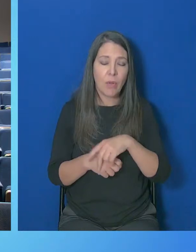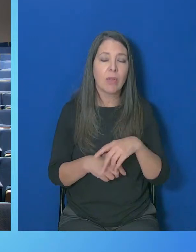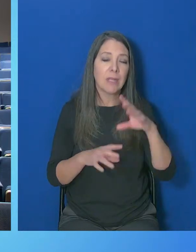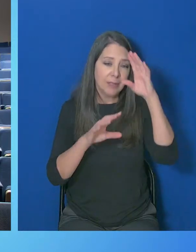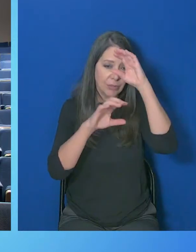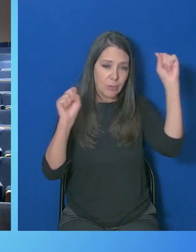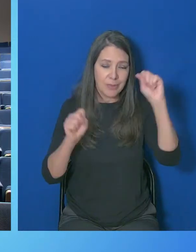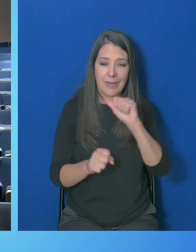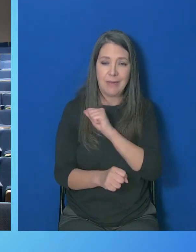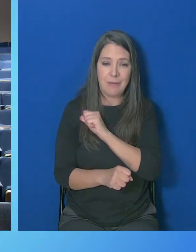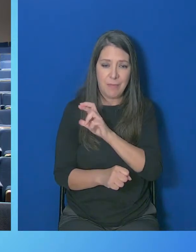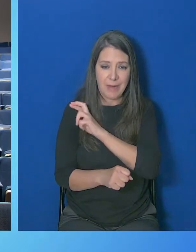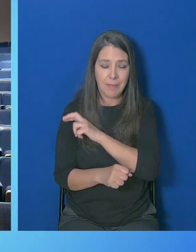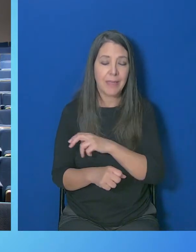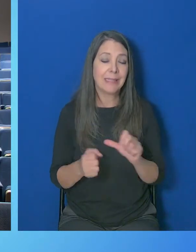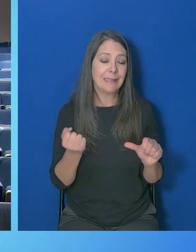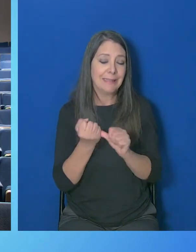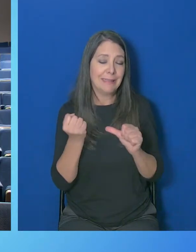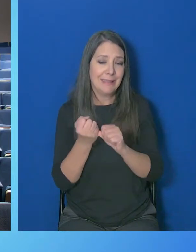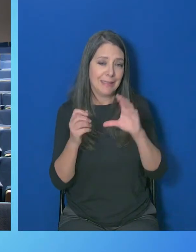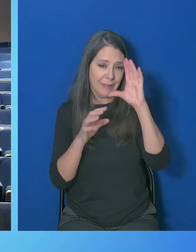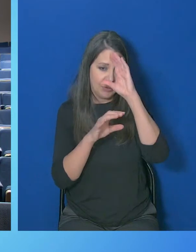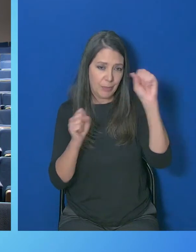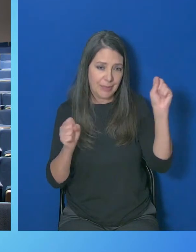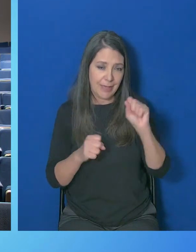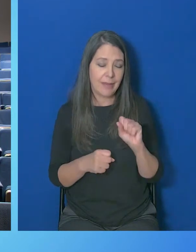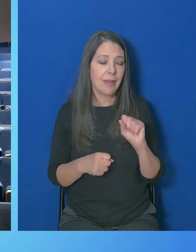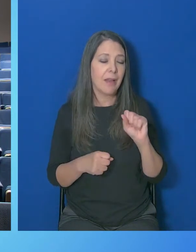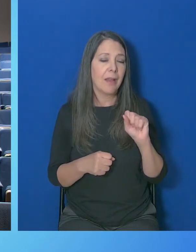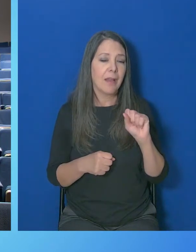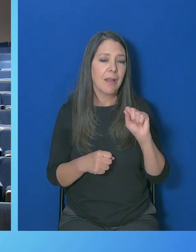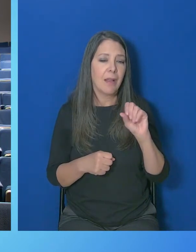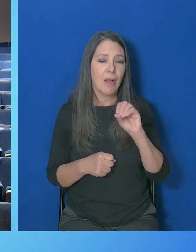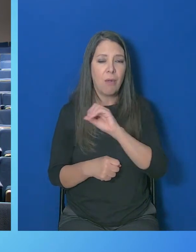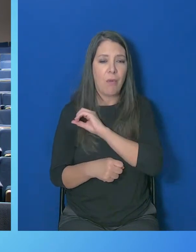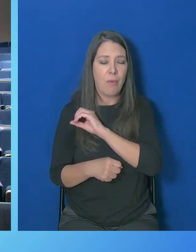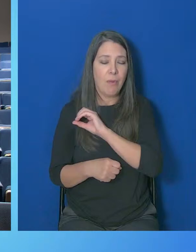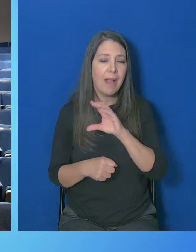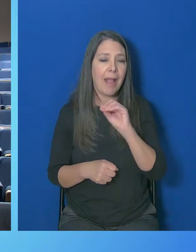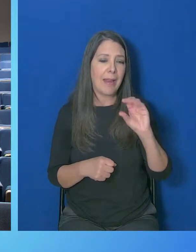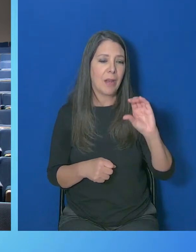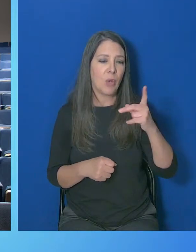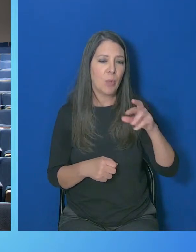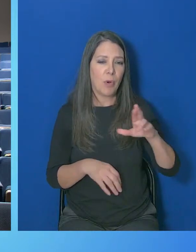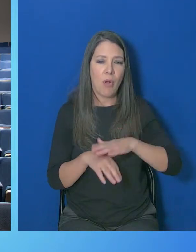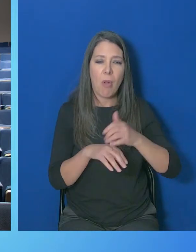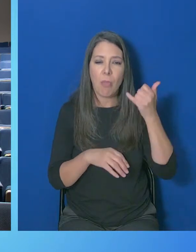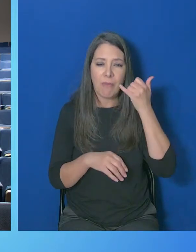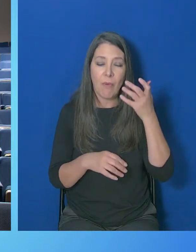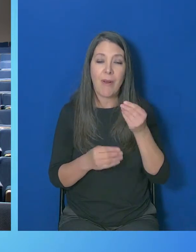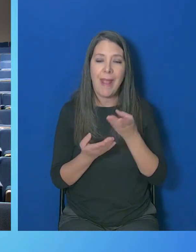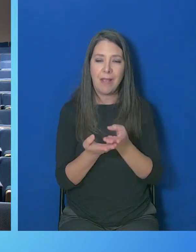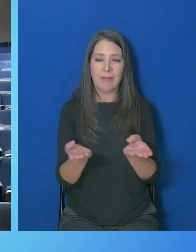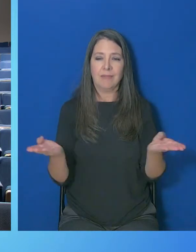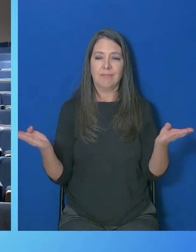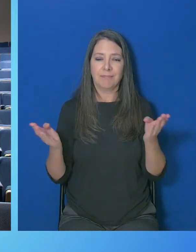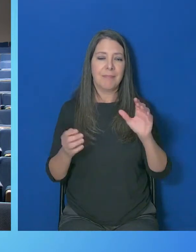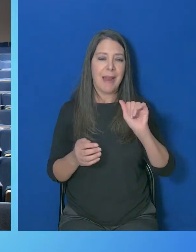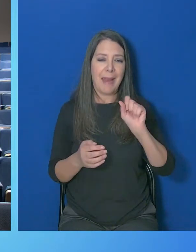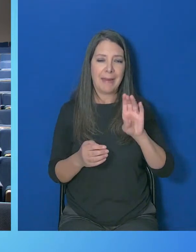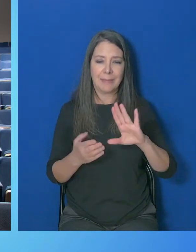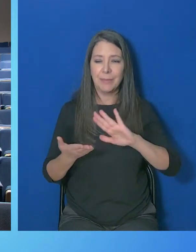Reichman, Assistant Superintendents Ketchup and Cooper on the phone, and the greater ASDB